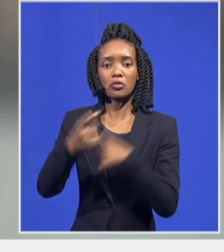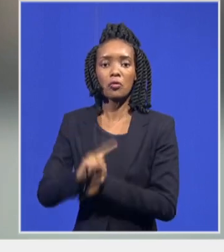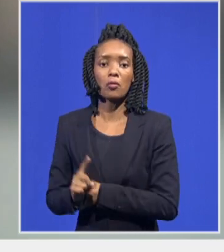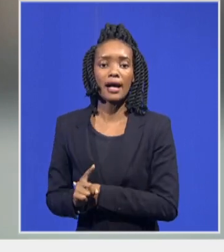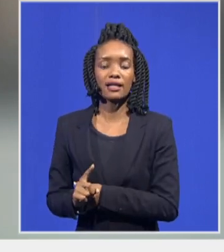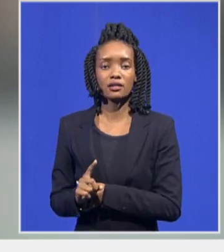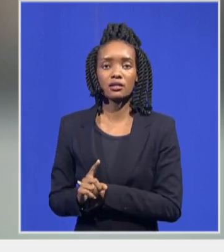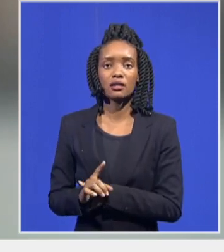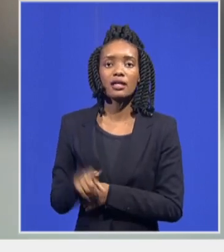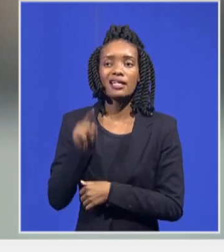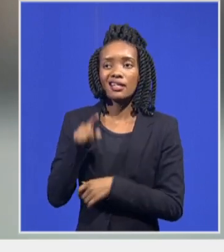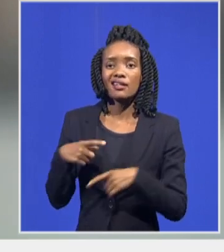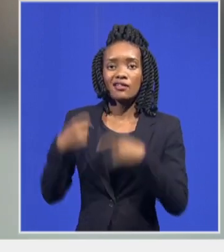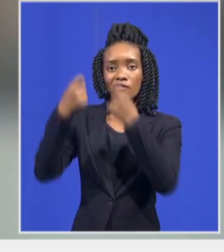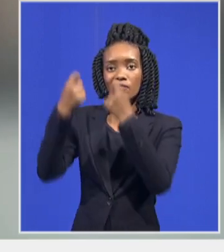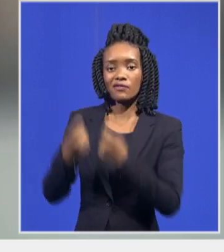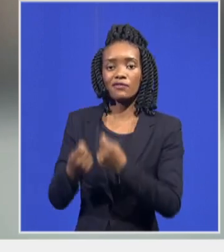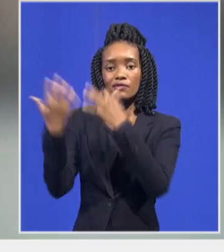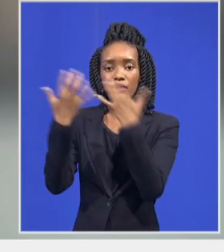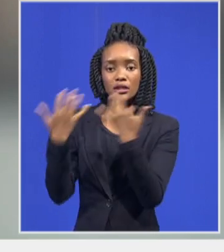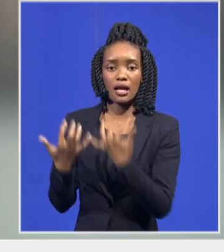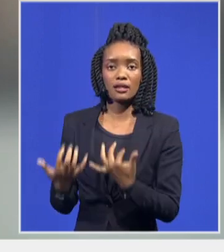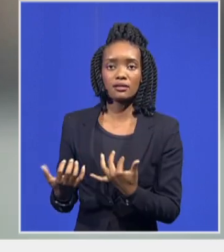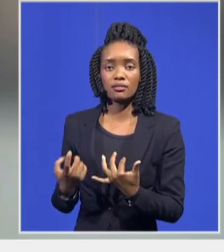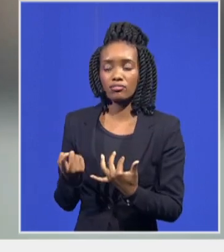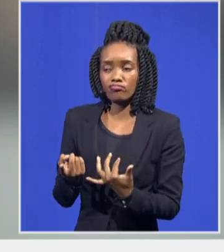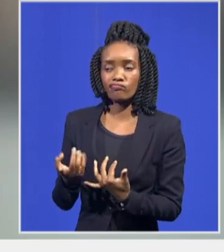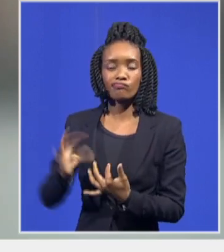those sectors.